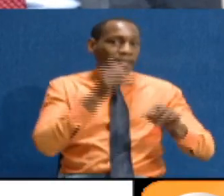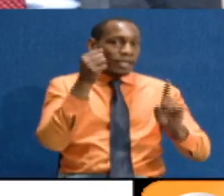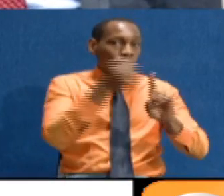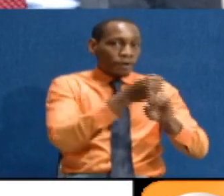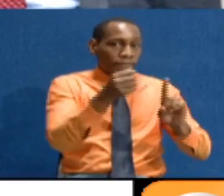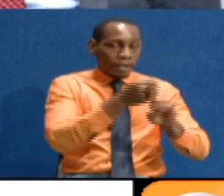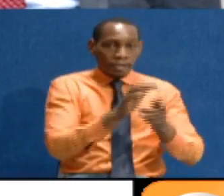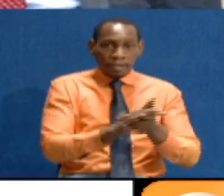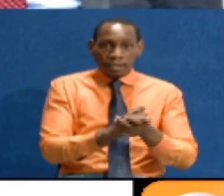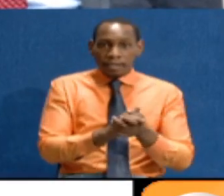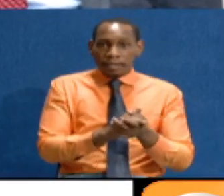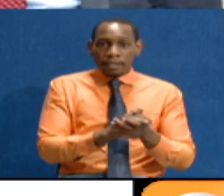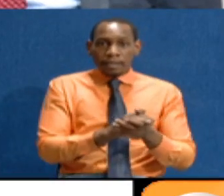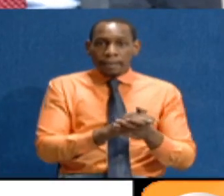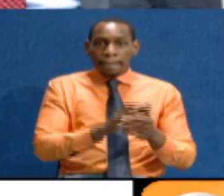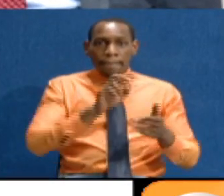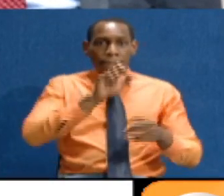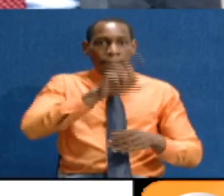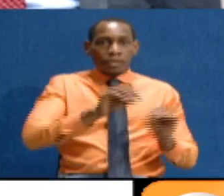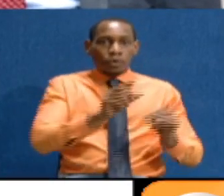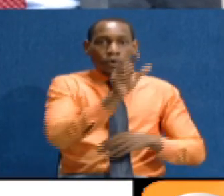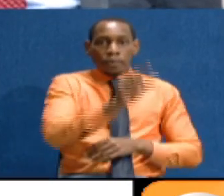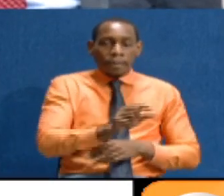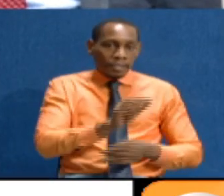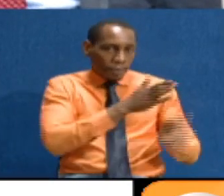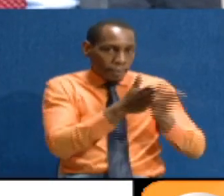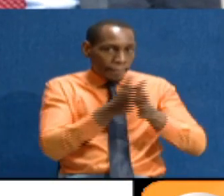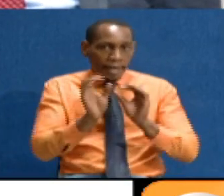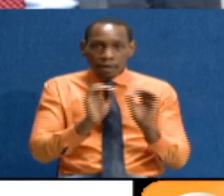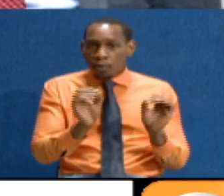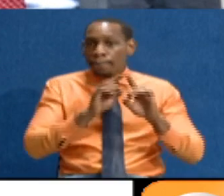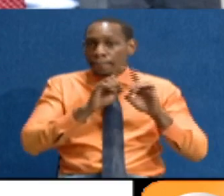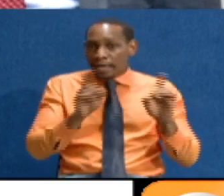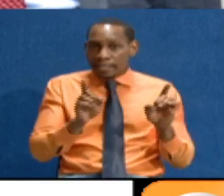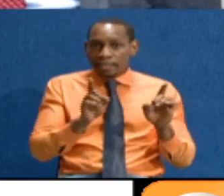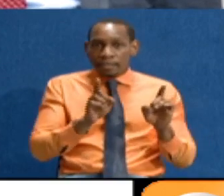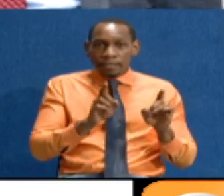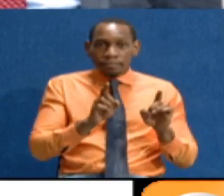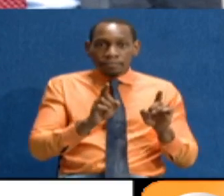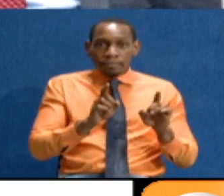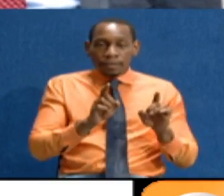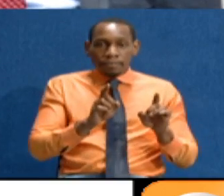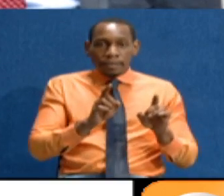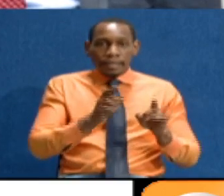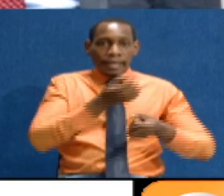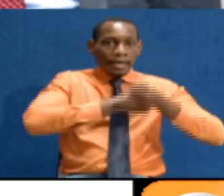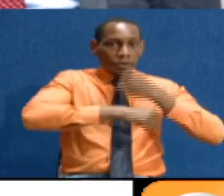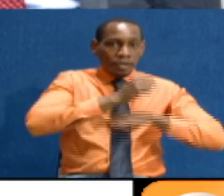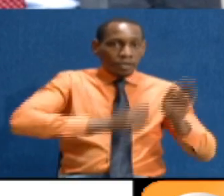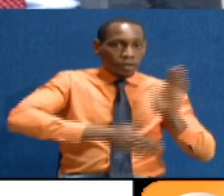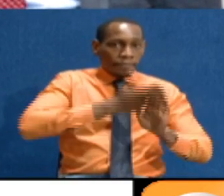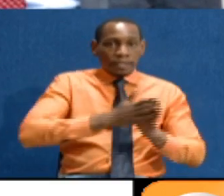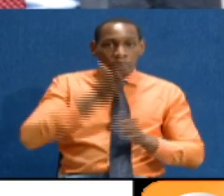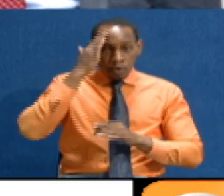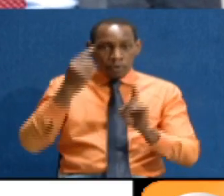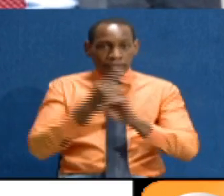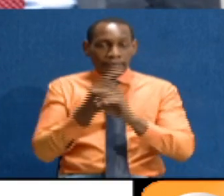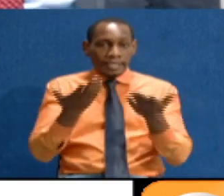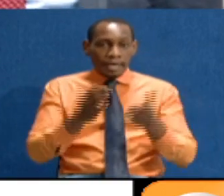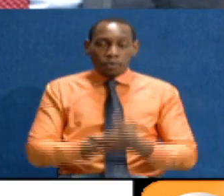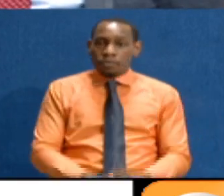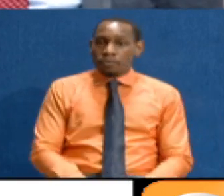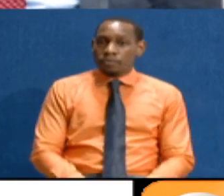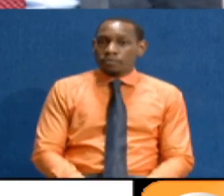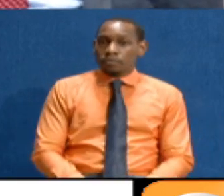violence, they're not necessarily someone who is premeditating something, mm-hmm, but they reacted in the moment. So how can you tell the difference?